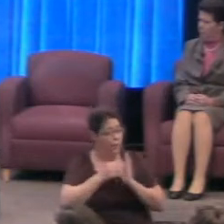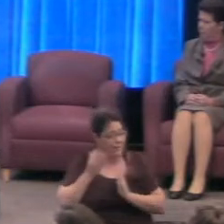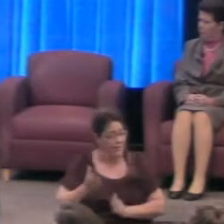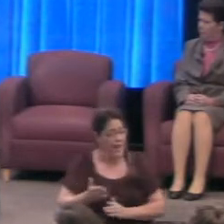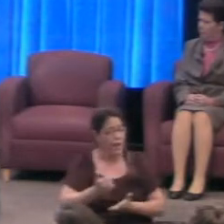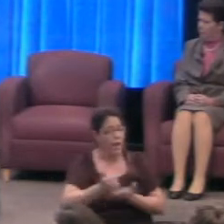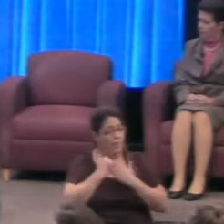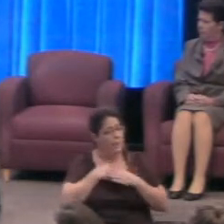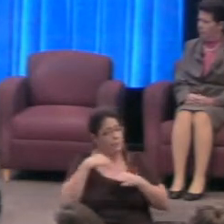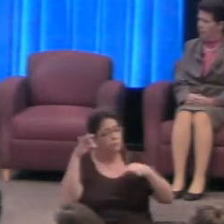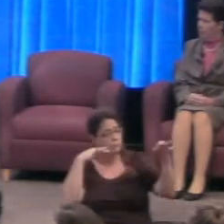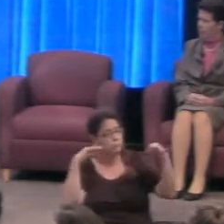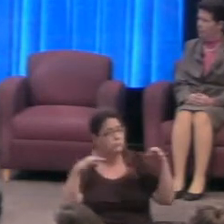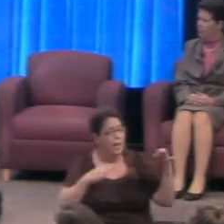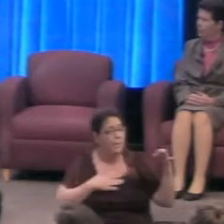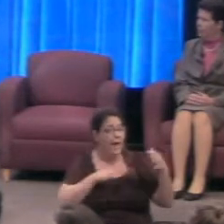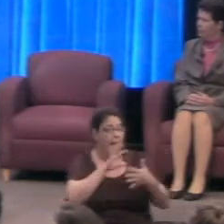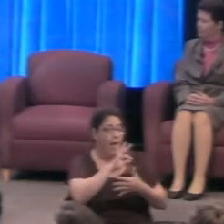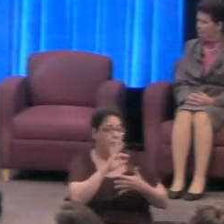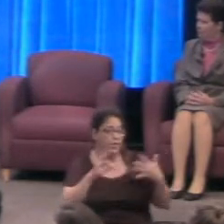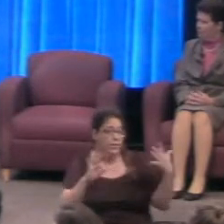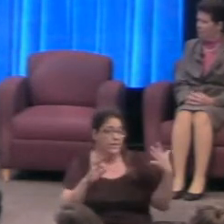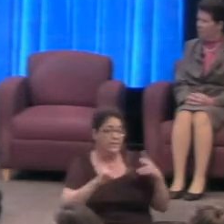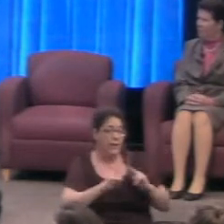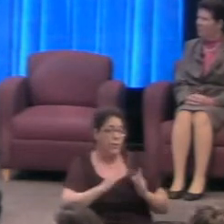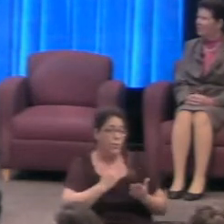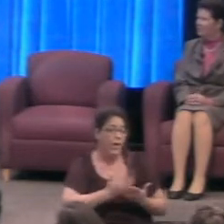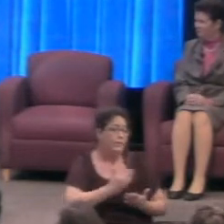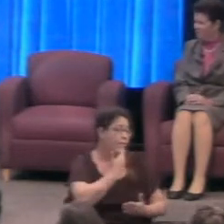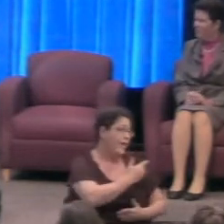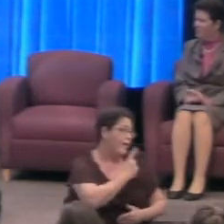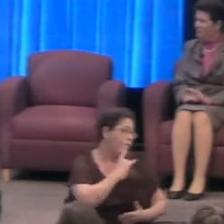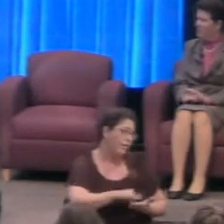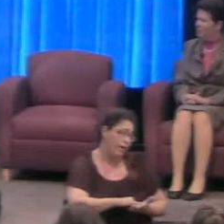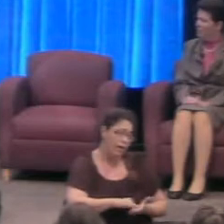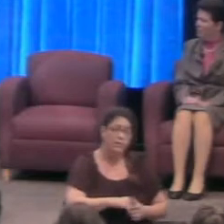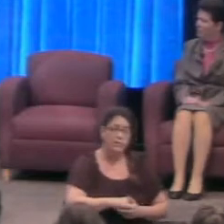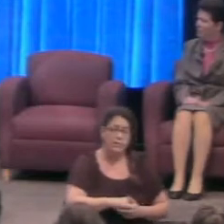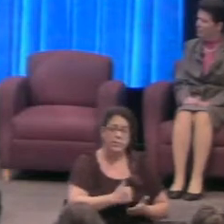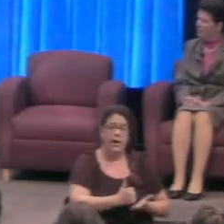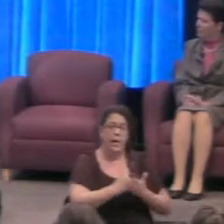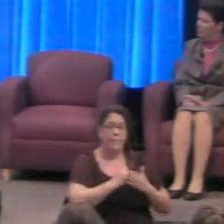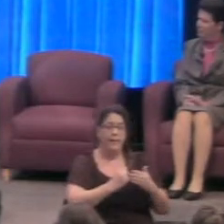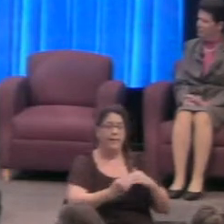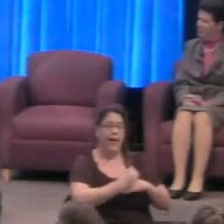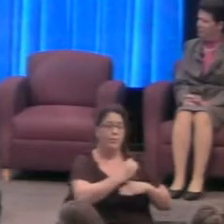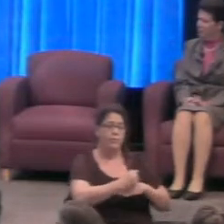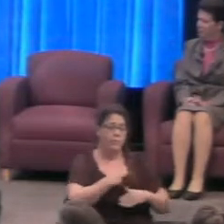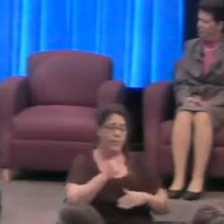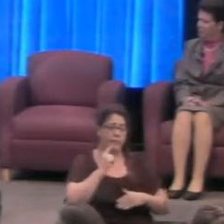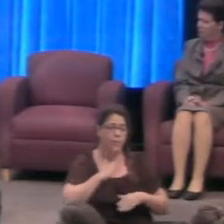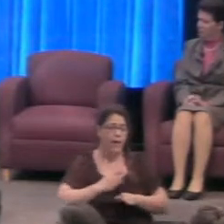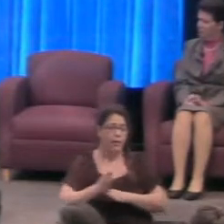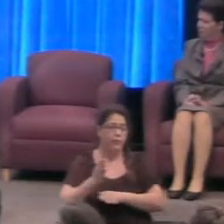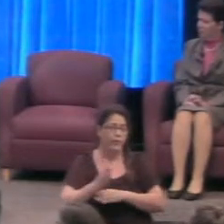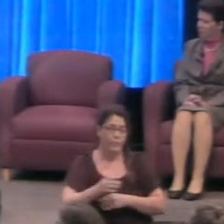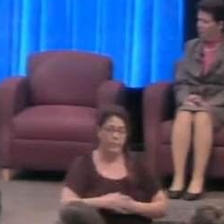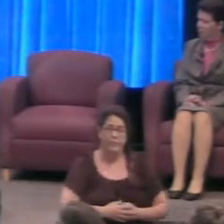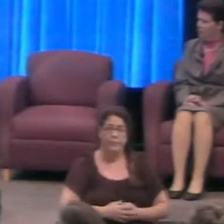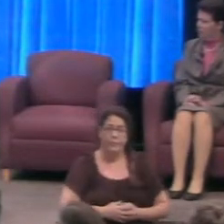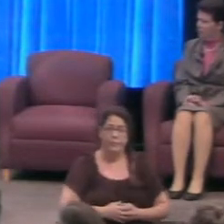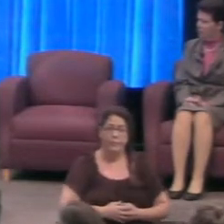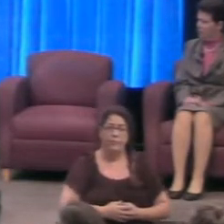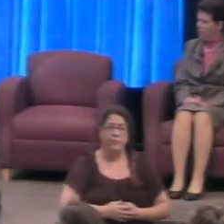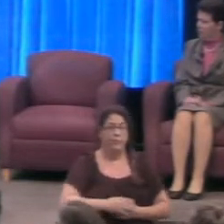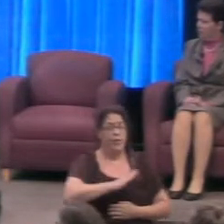understand my options and where to move. So I thank you for that, Janet. She was my counselor. Now, in her last